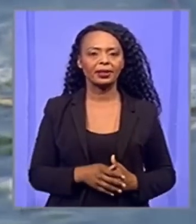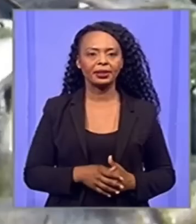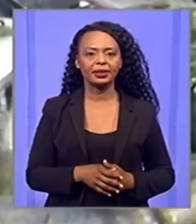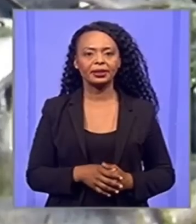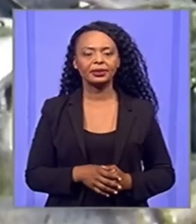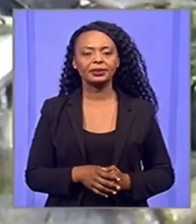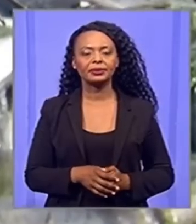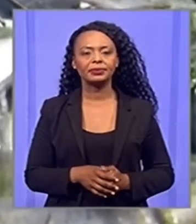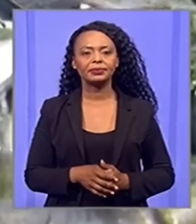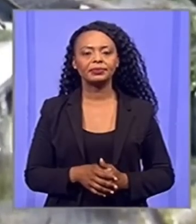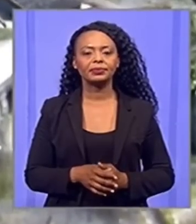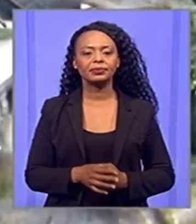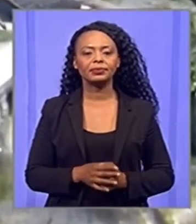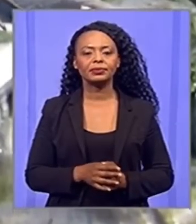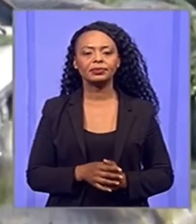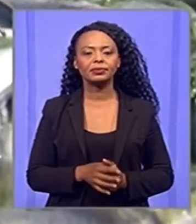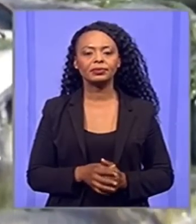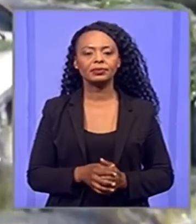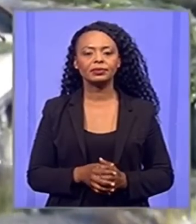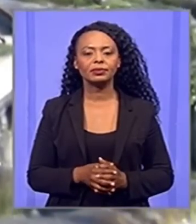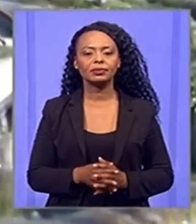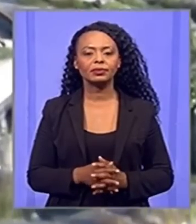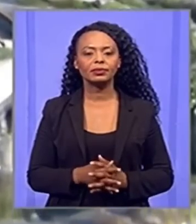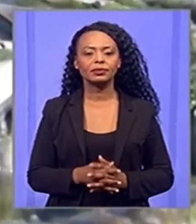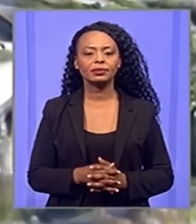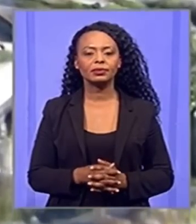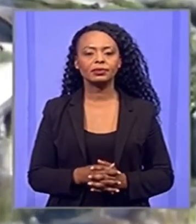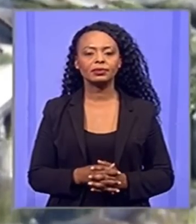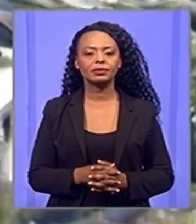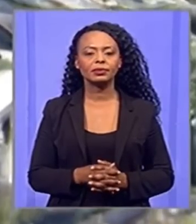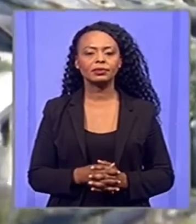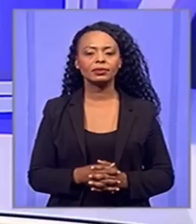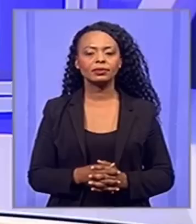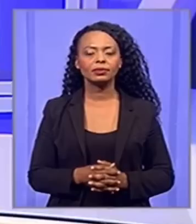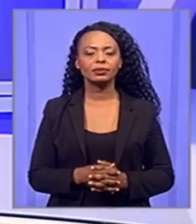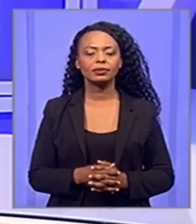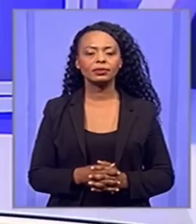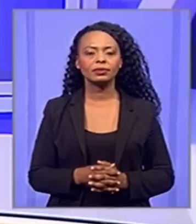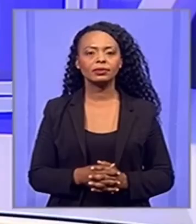Mpholepedi dikgang tsona ke tsa SABC Mahikeng.